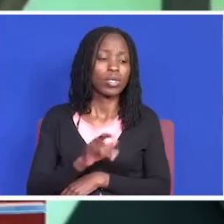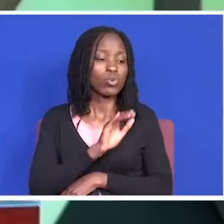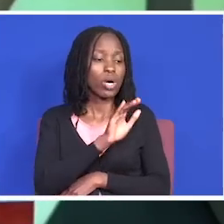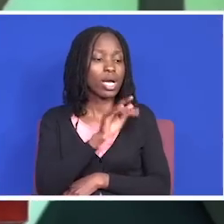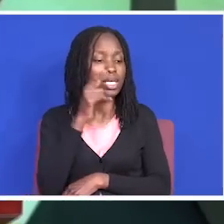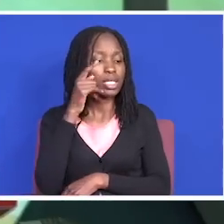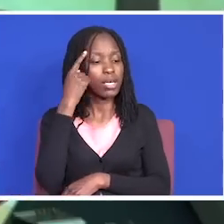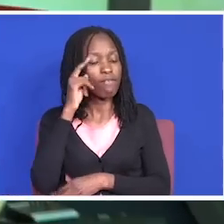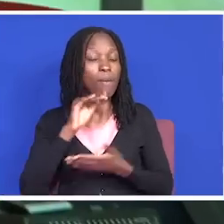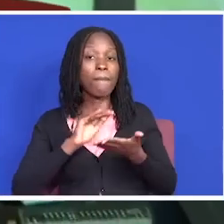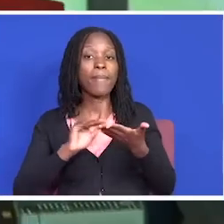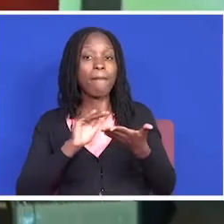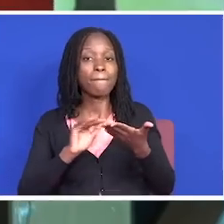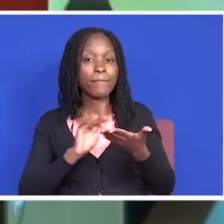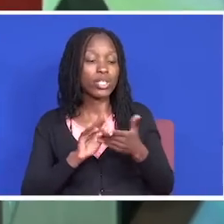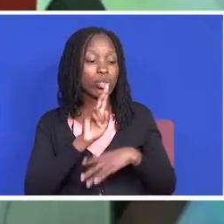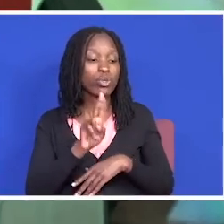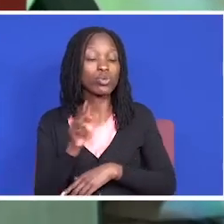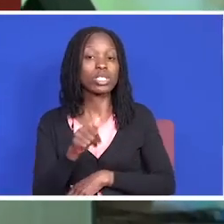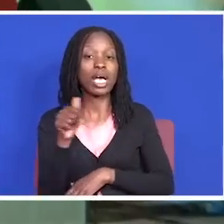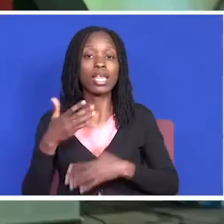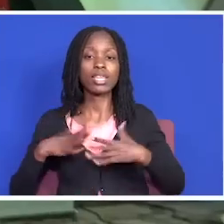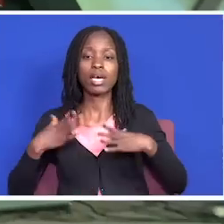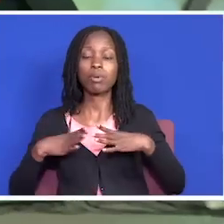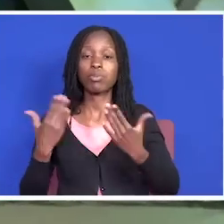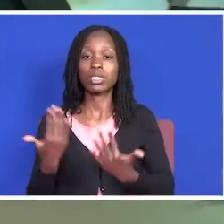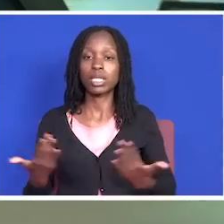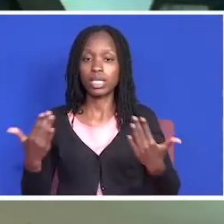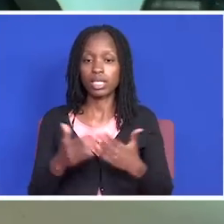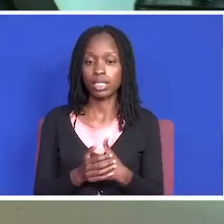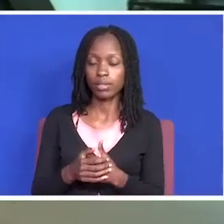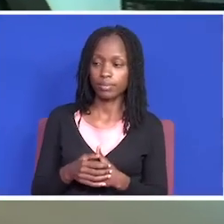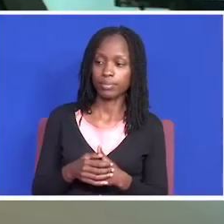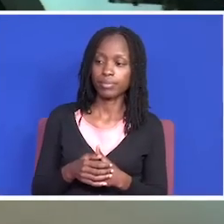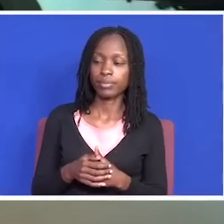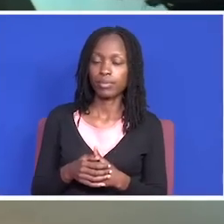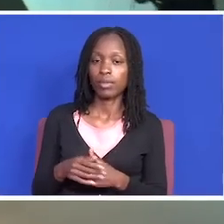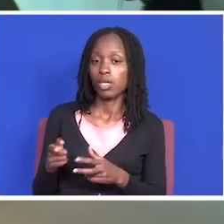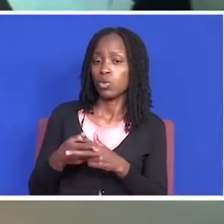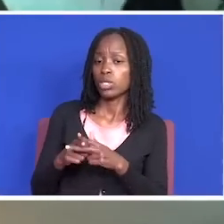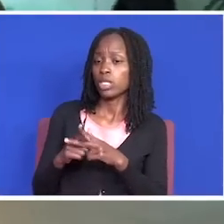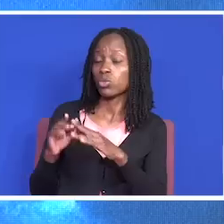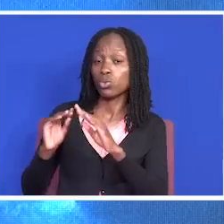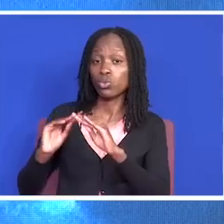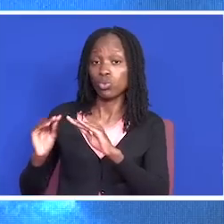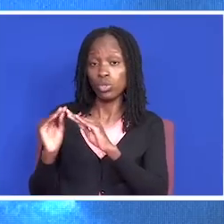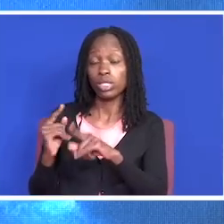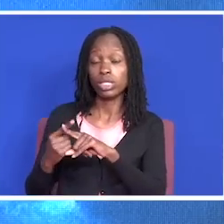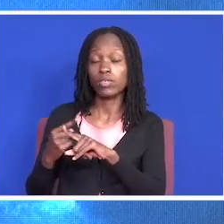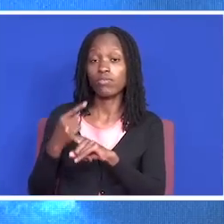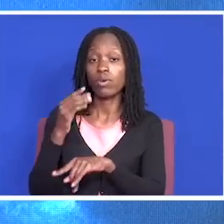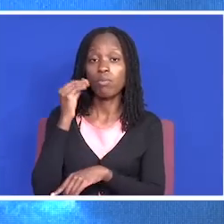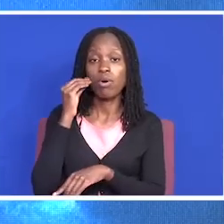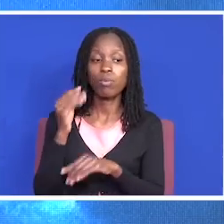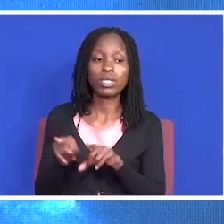sister, do I have your permission to use your shoes? So all that has to be taught at home. That's what, and in the